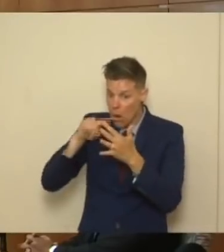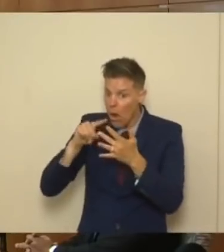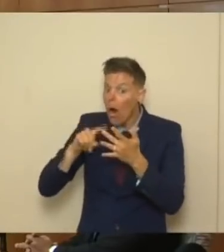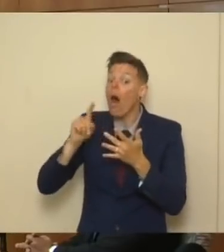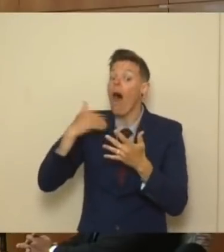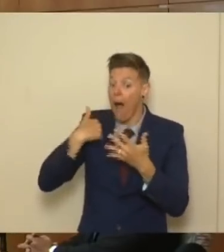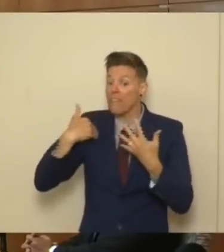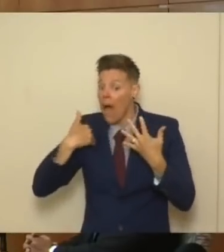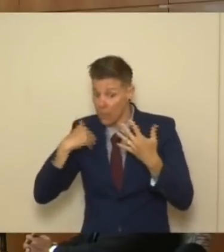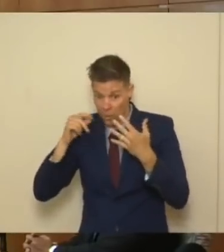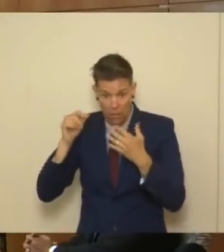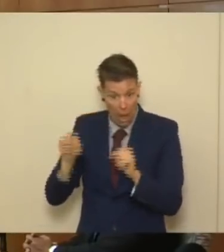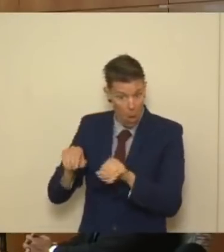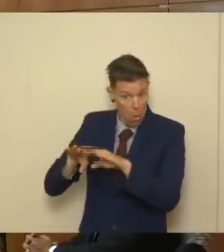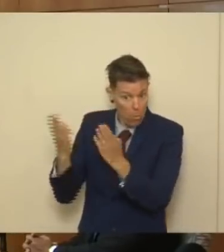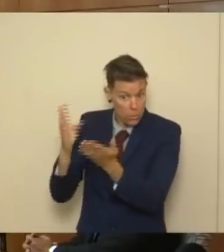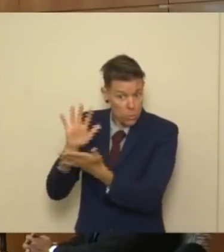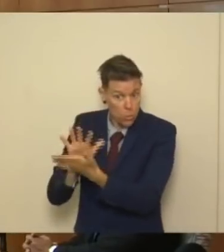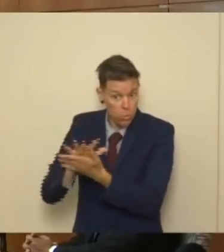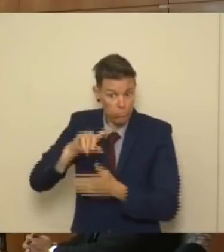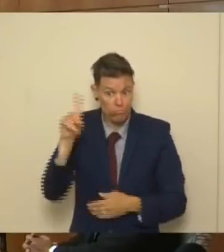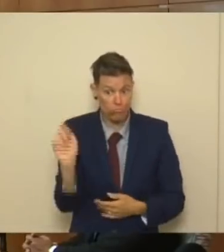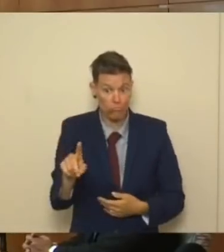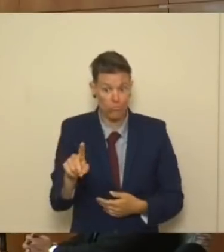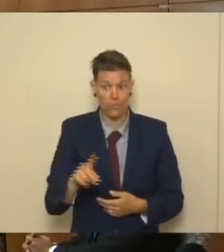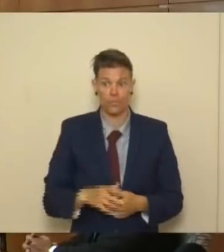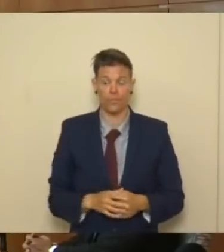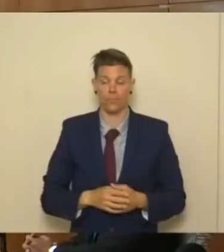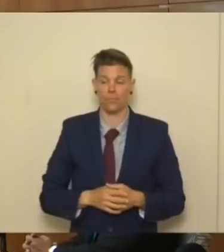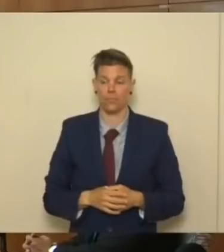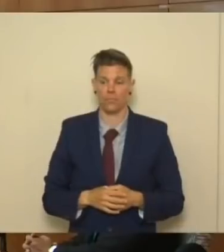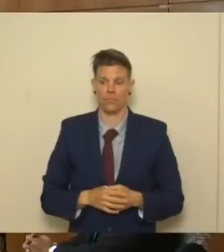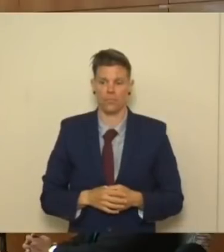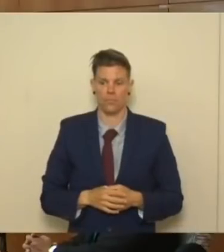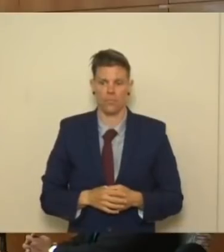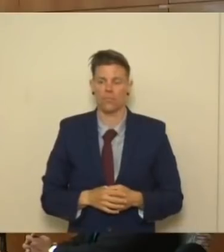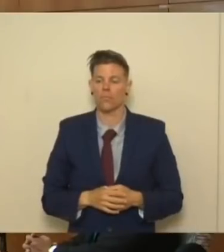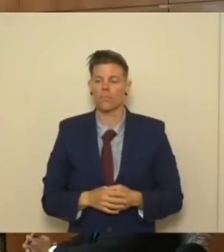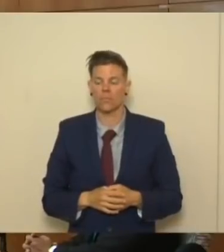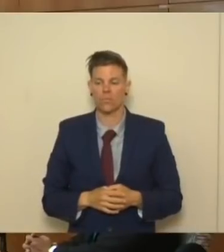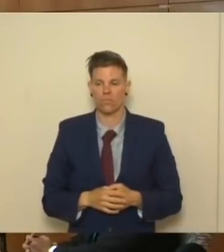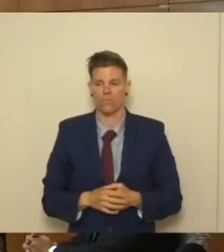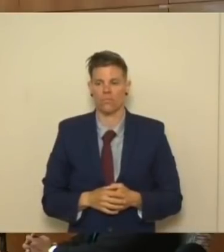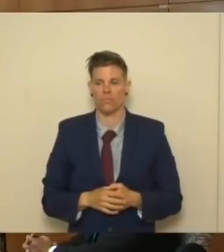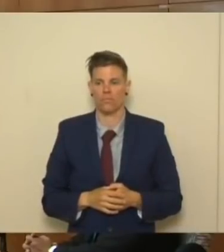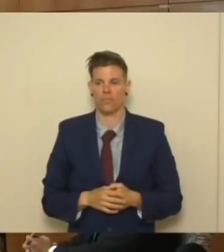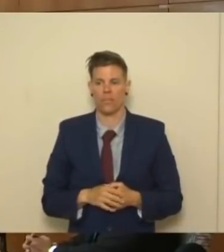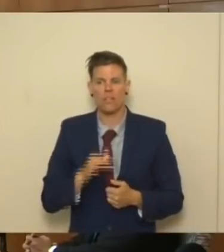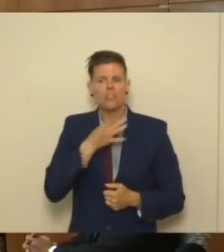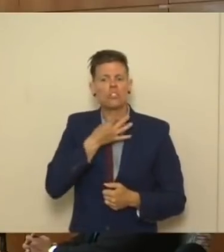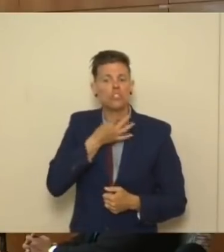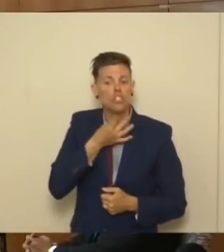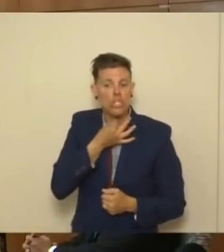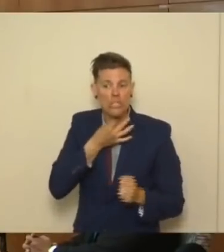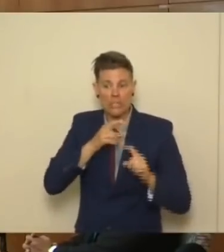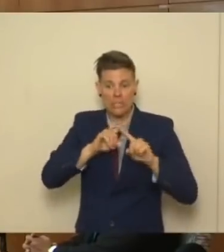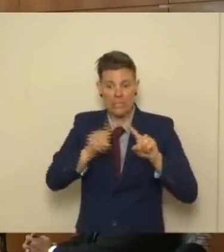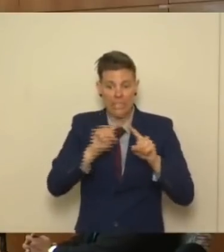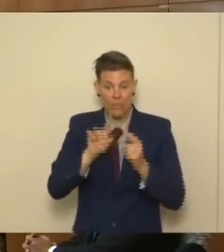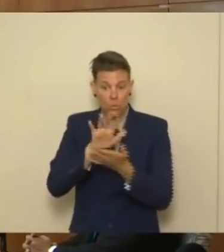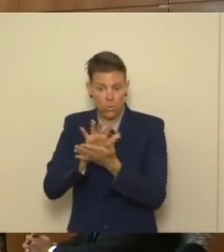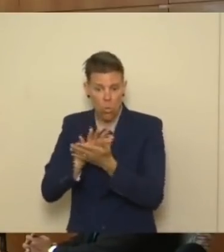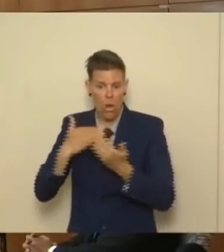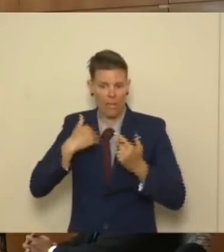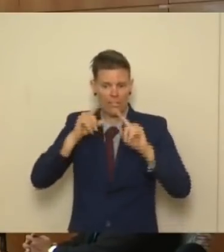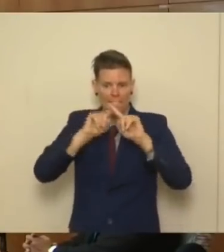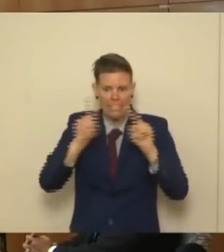it sounds like there's different categories schools would be in, and I wondered what the criteria were, how that would be determined, and then